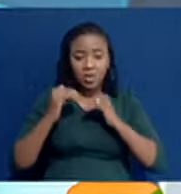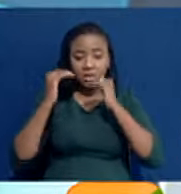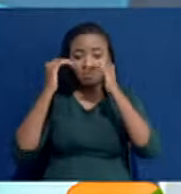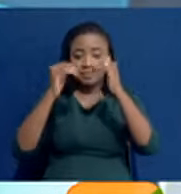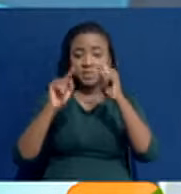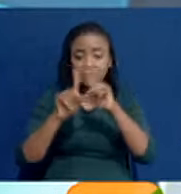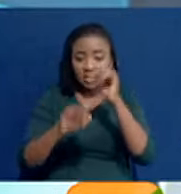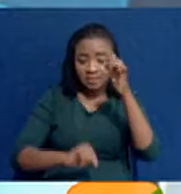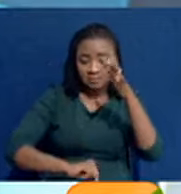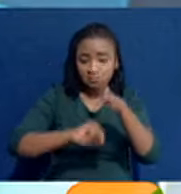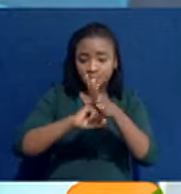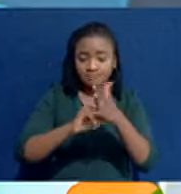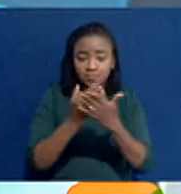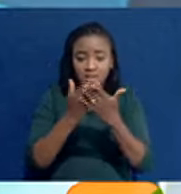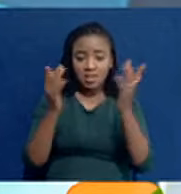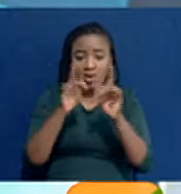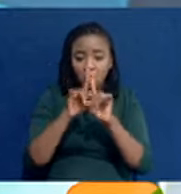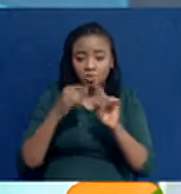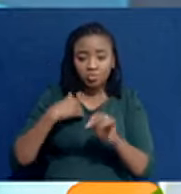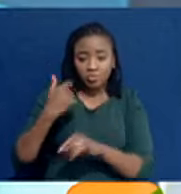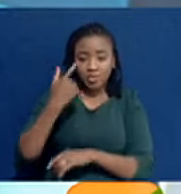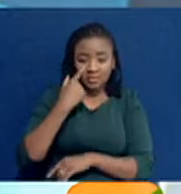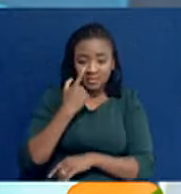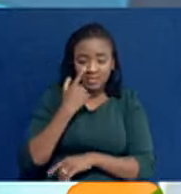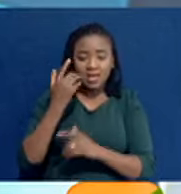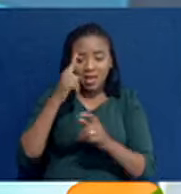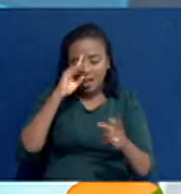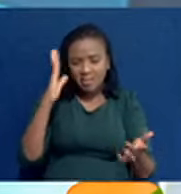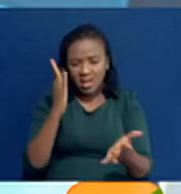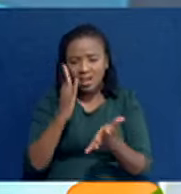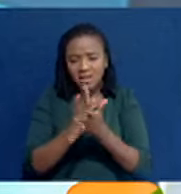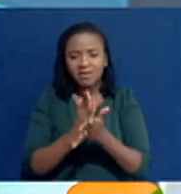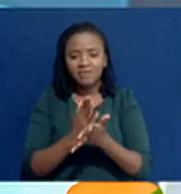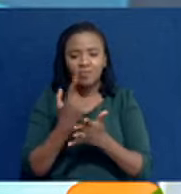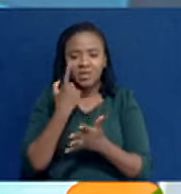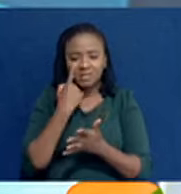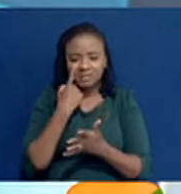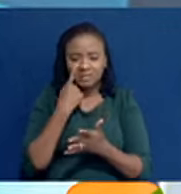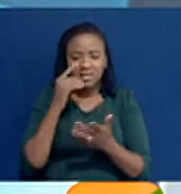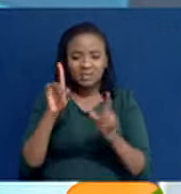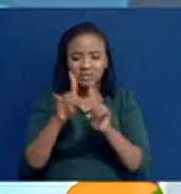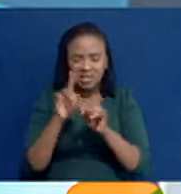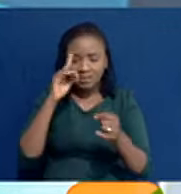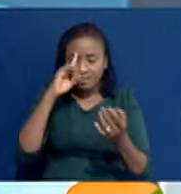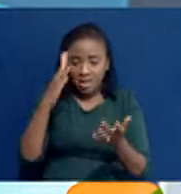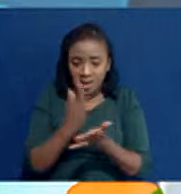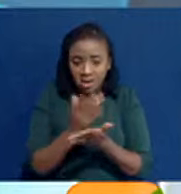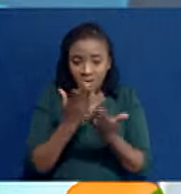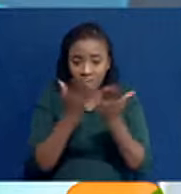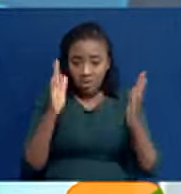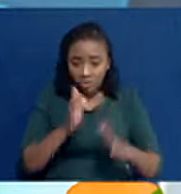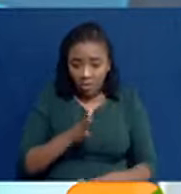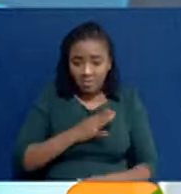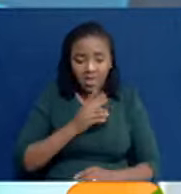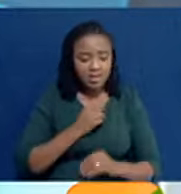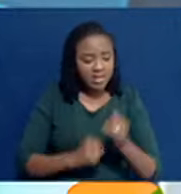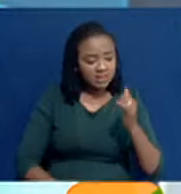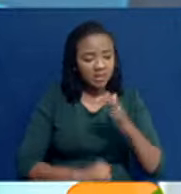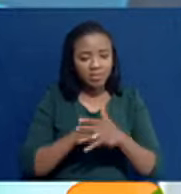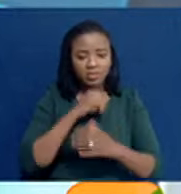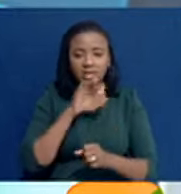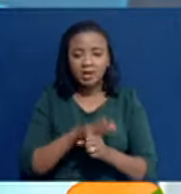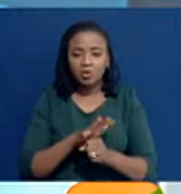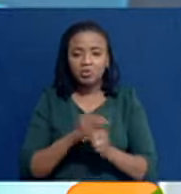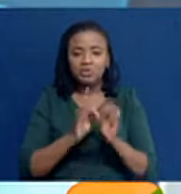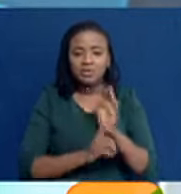believe women contribute a lot in development. And it's not trying to bring anyone